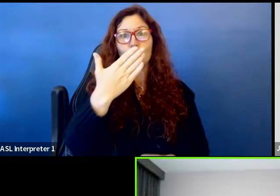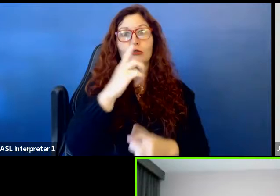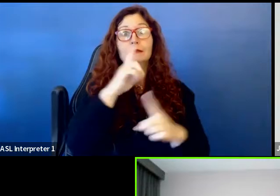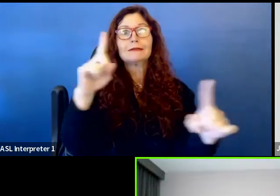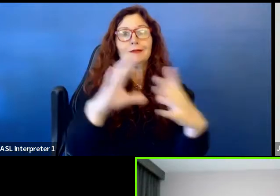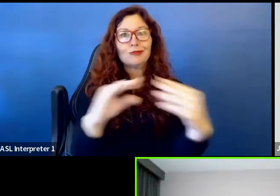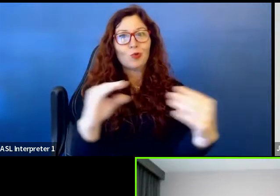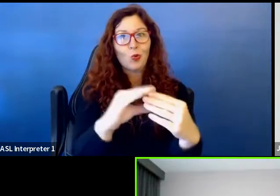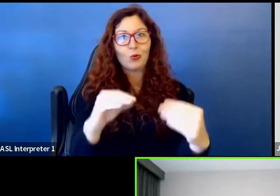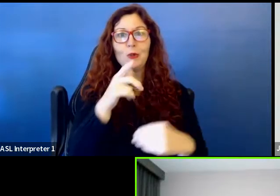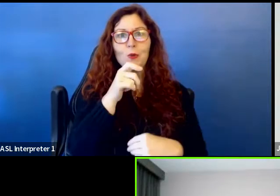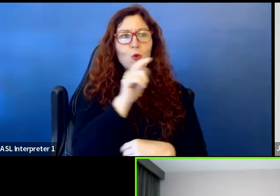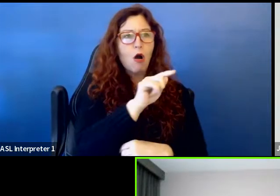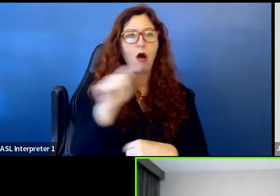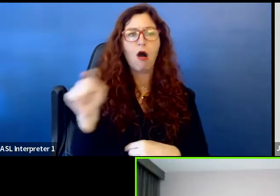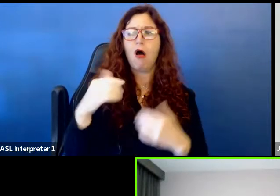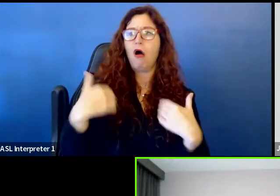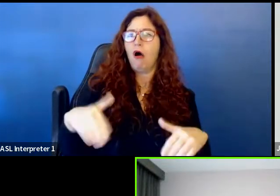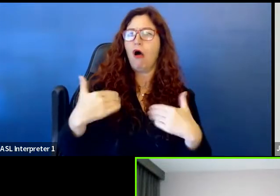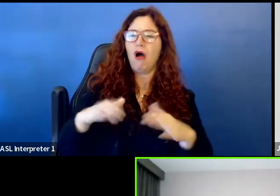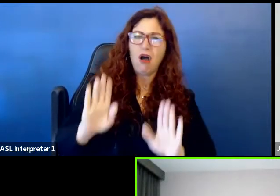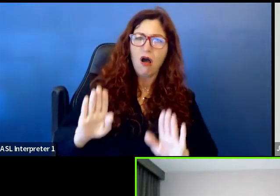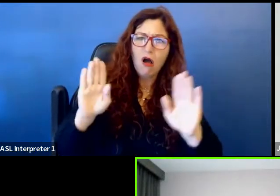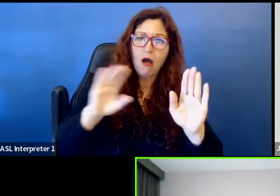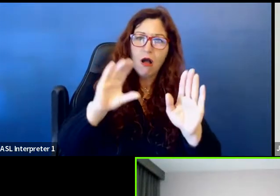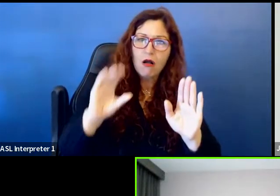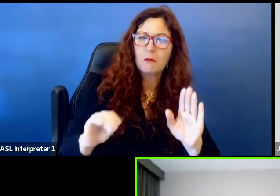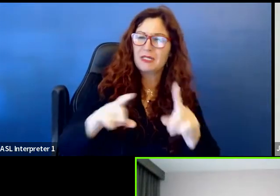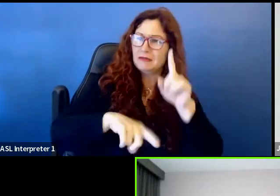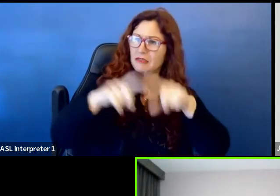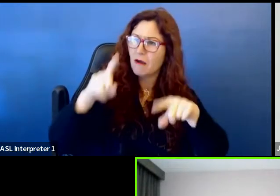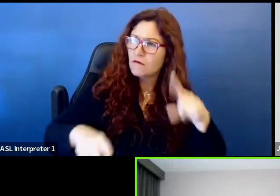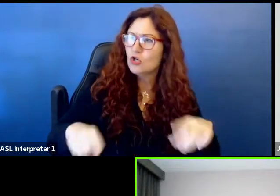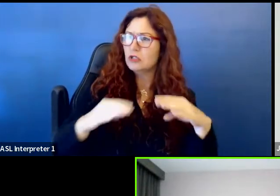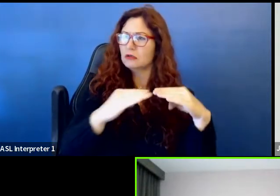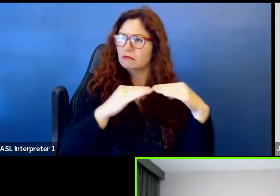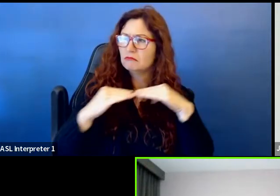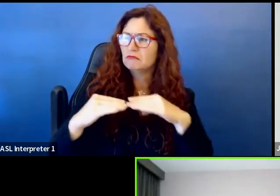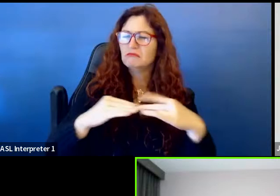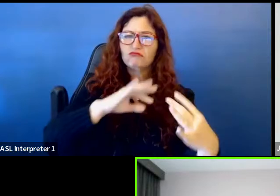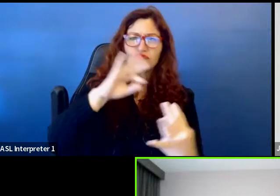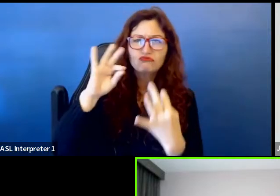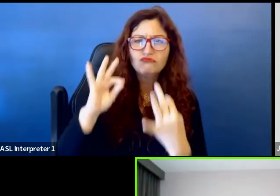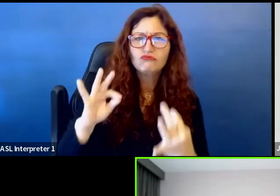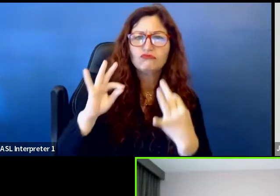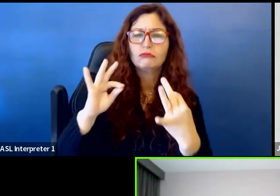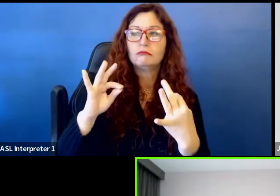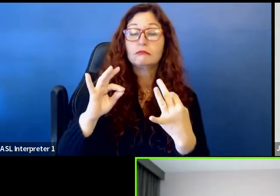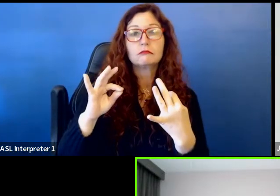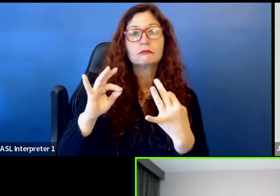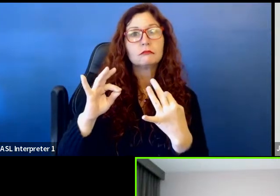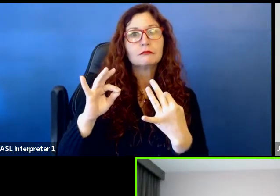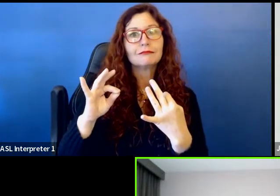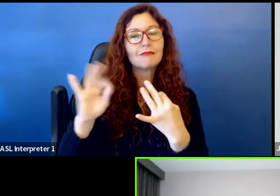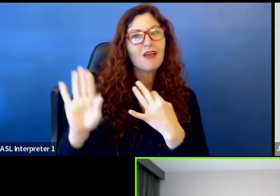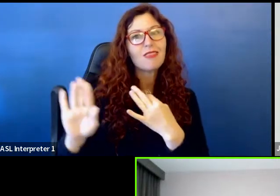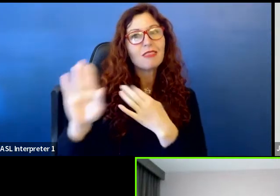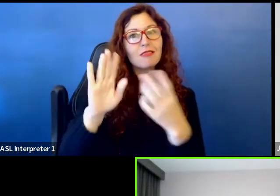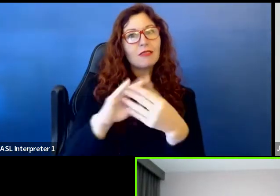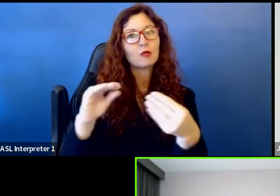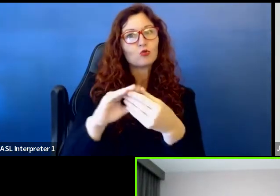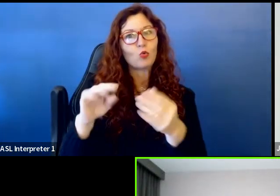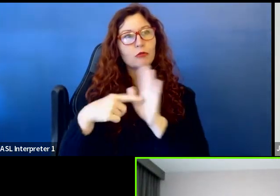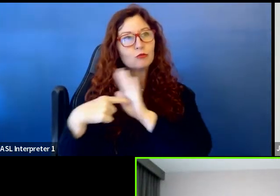think things are being done well by either a particular company a an industry an association a